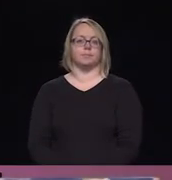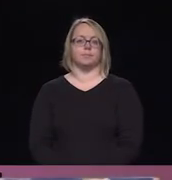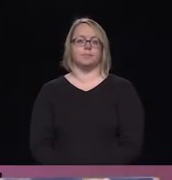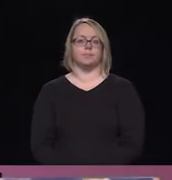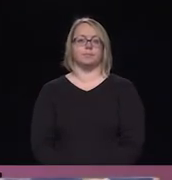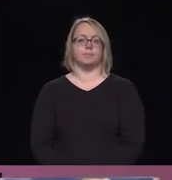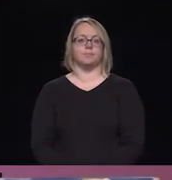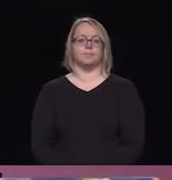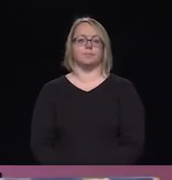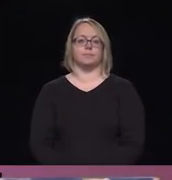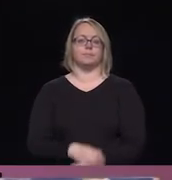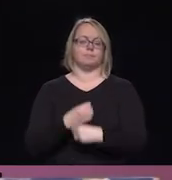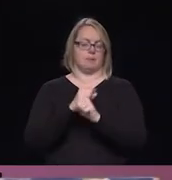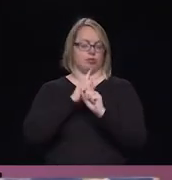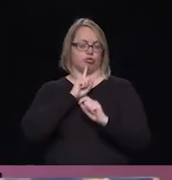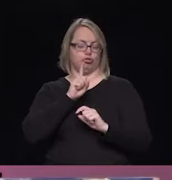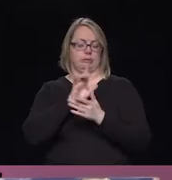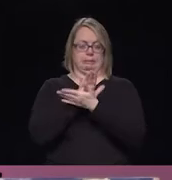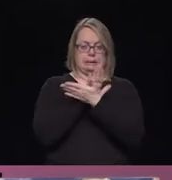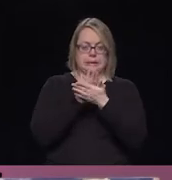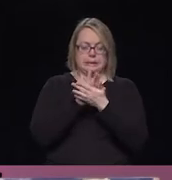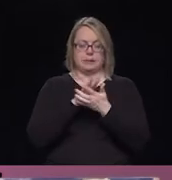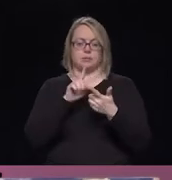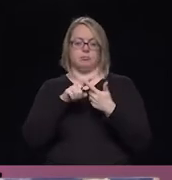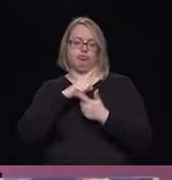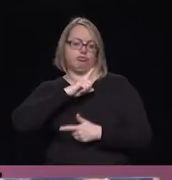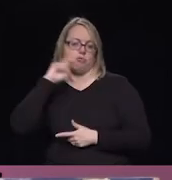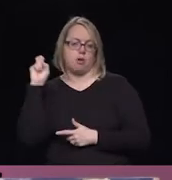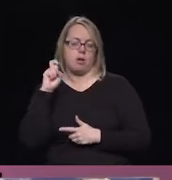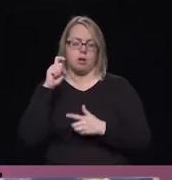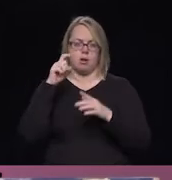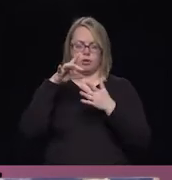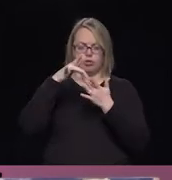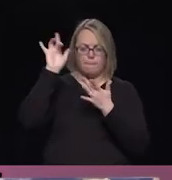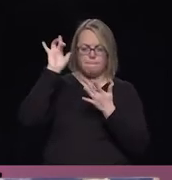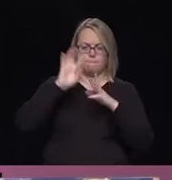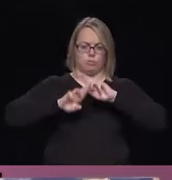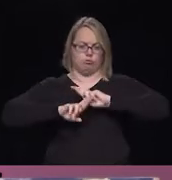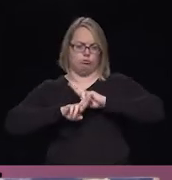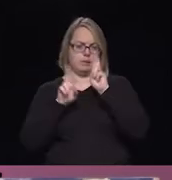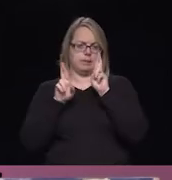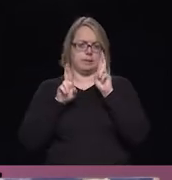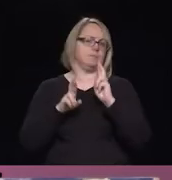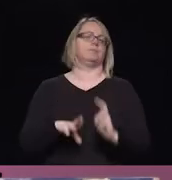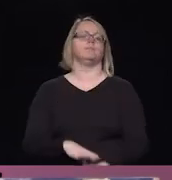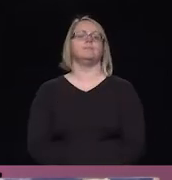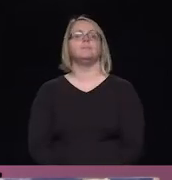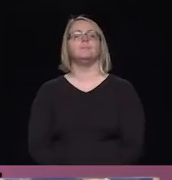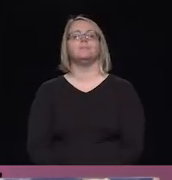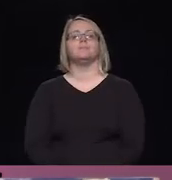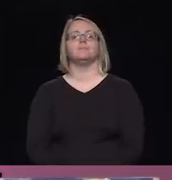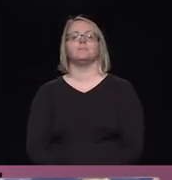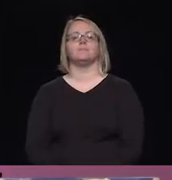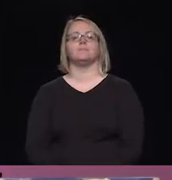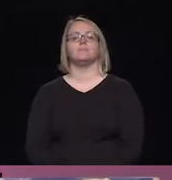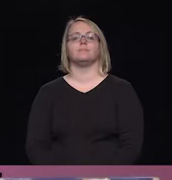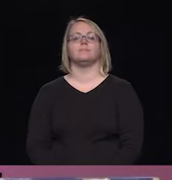clean, dry, shaped, and ready to go. So first thing I'm going to start with